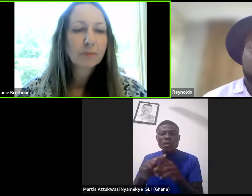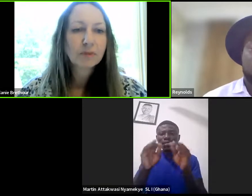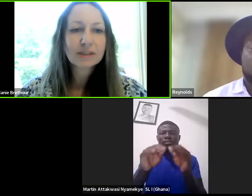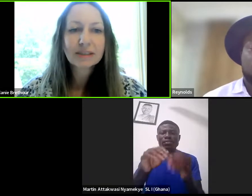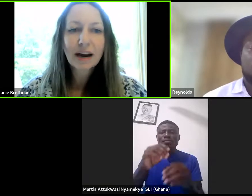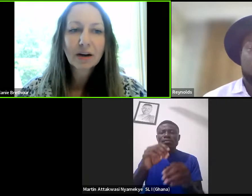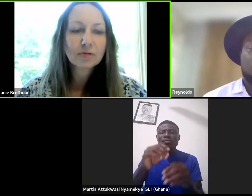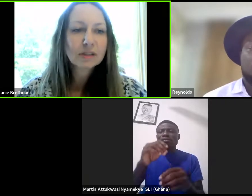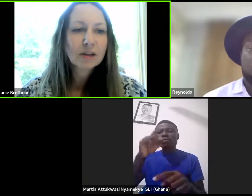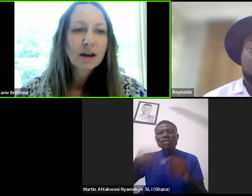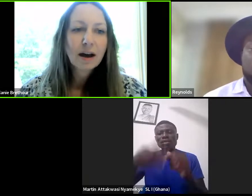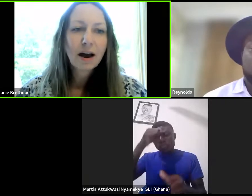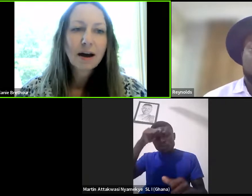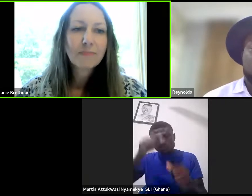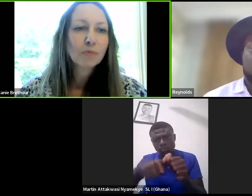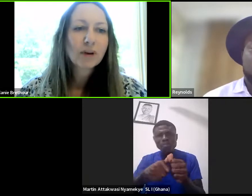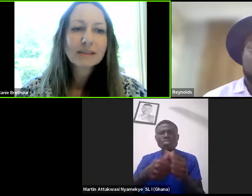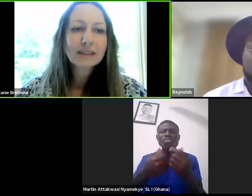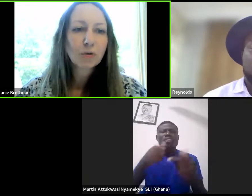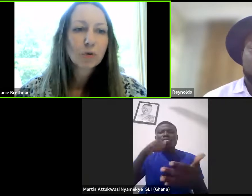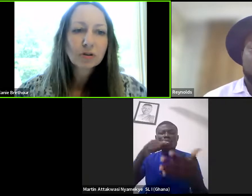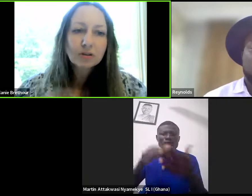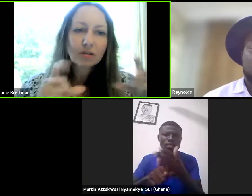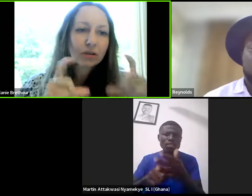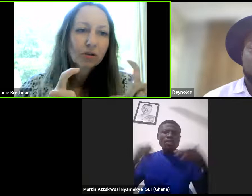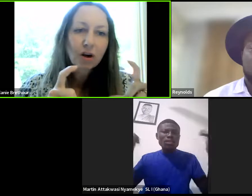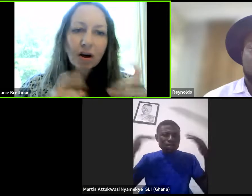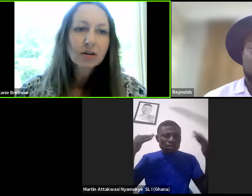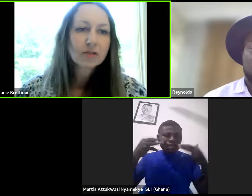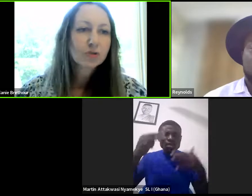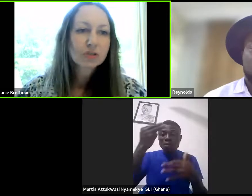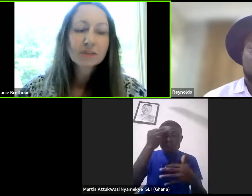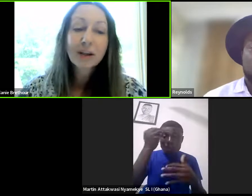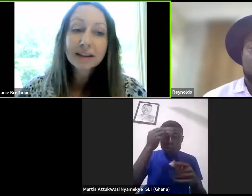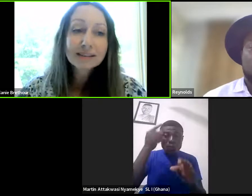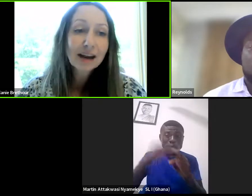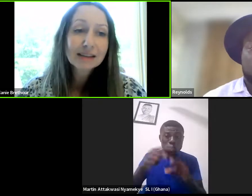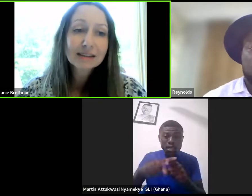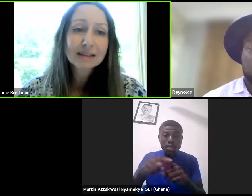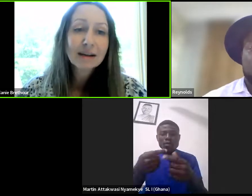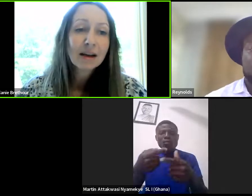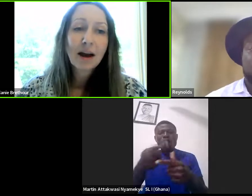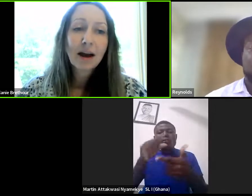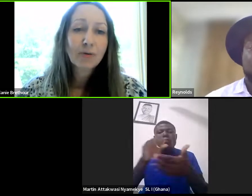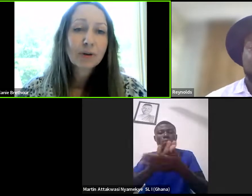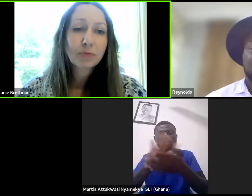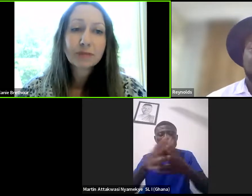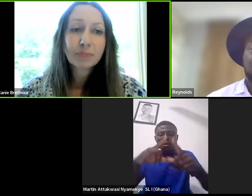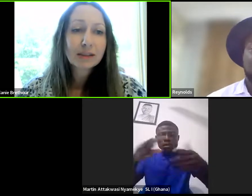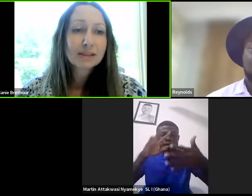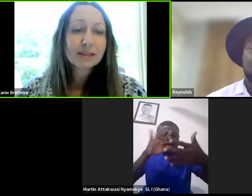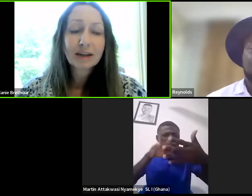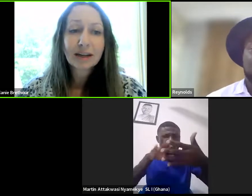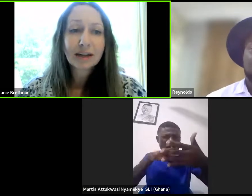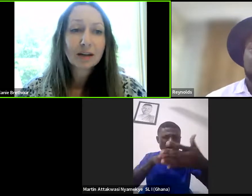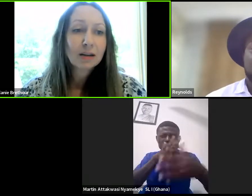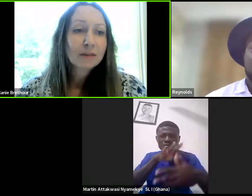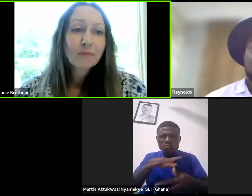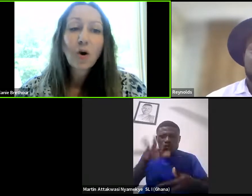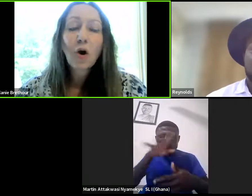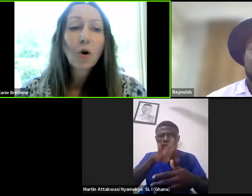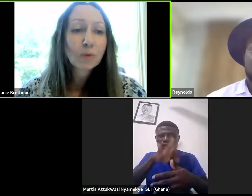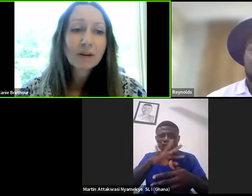couldn't remember the sounds, memorizing words on little cards or spelling tests. We would be